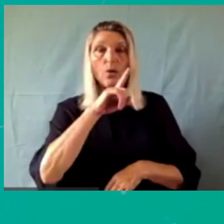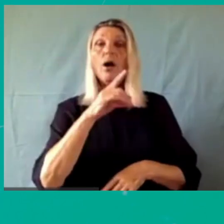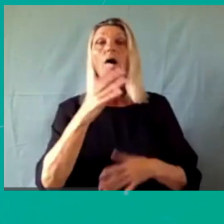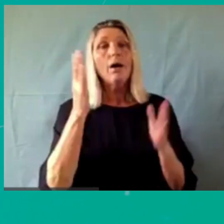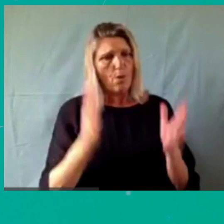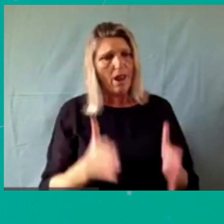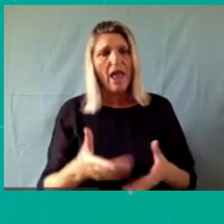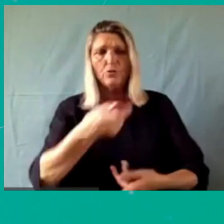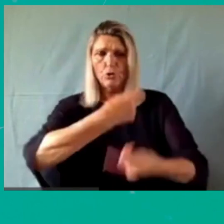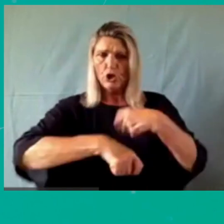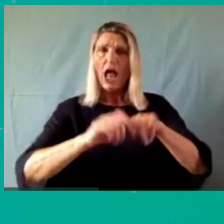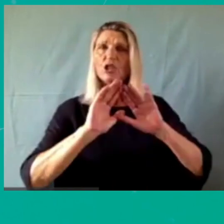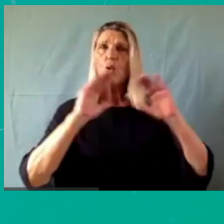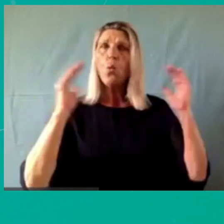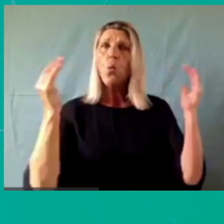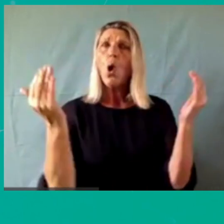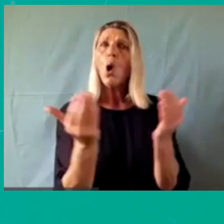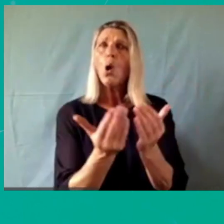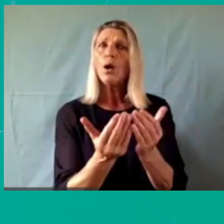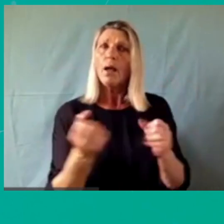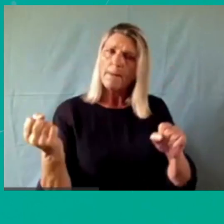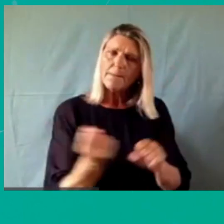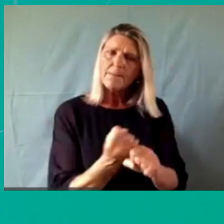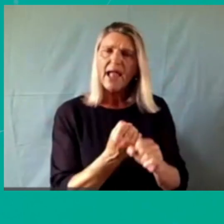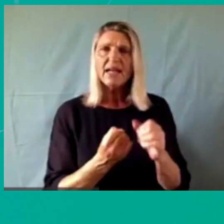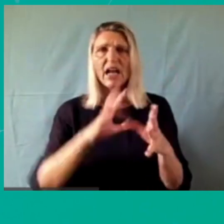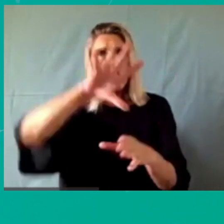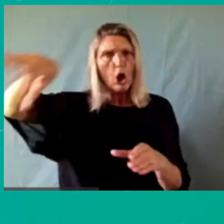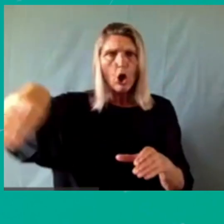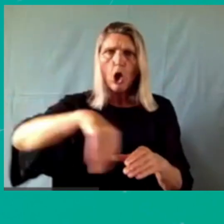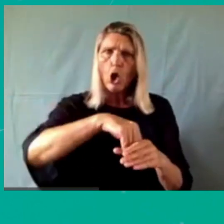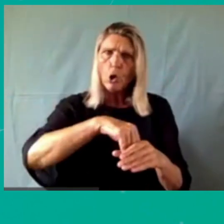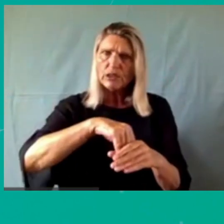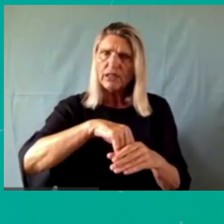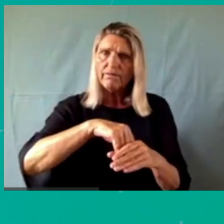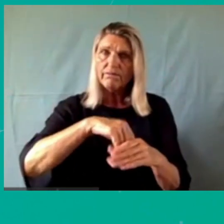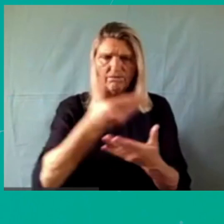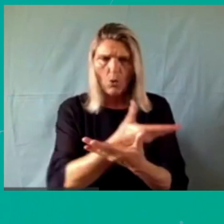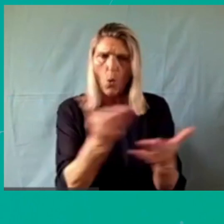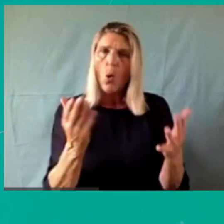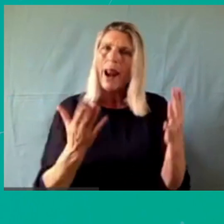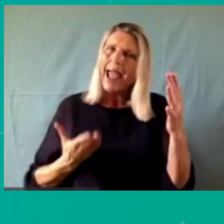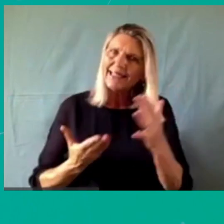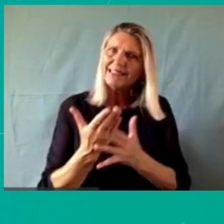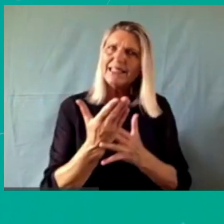and accessible for all. Last week, I announced funding to grow and strengthen